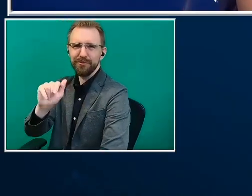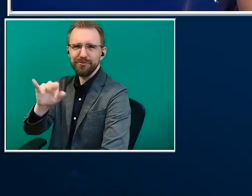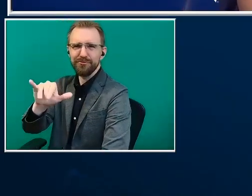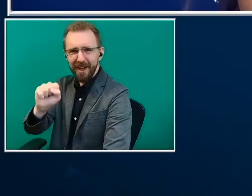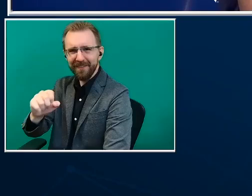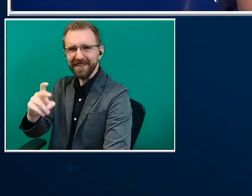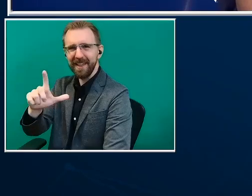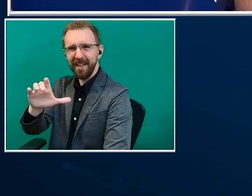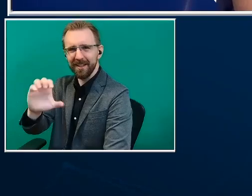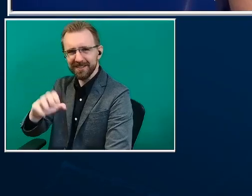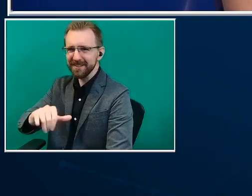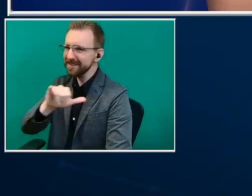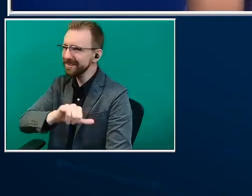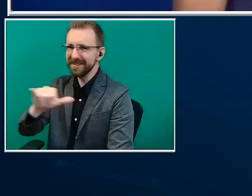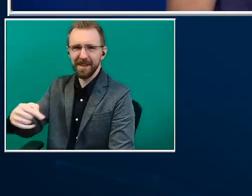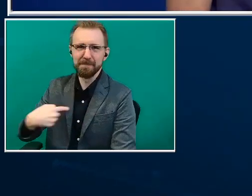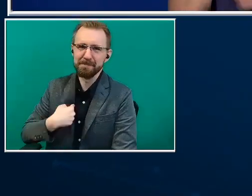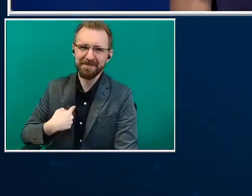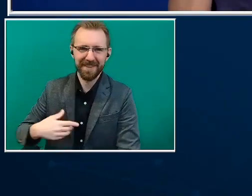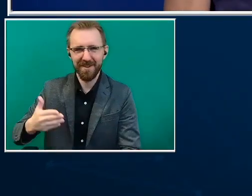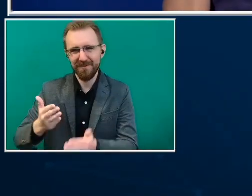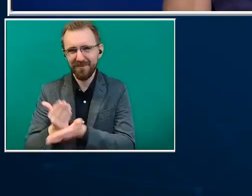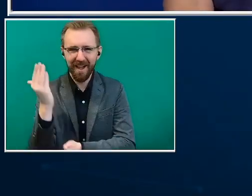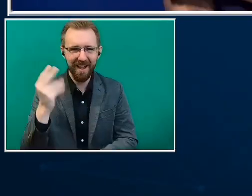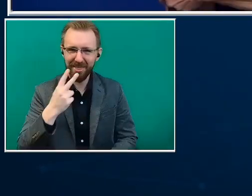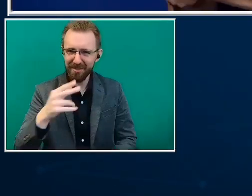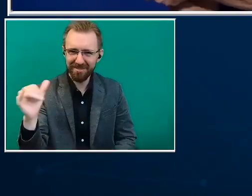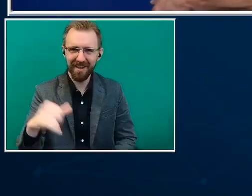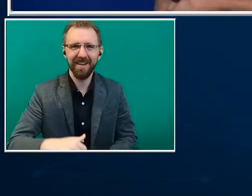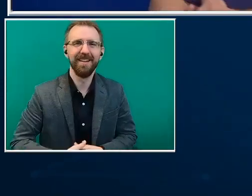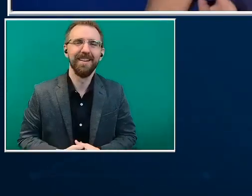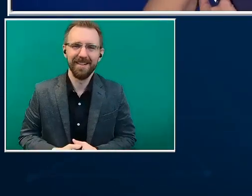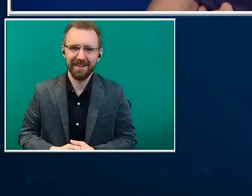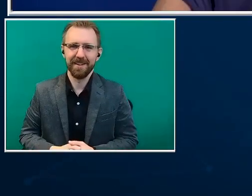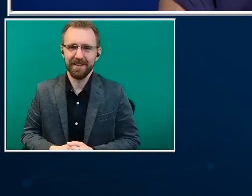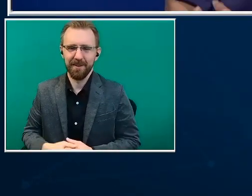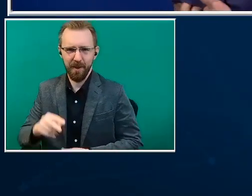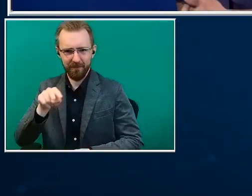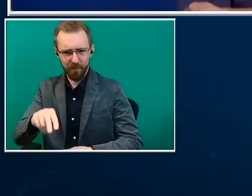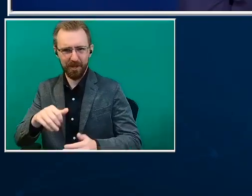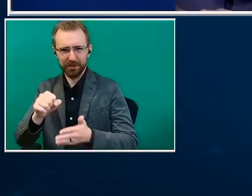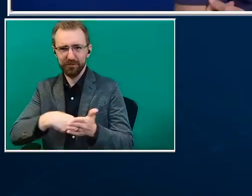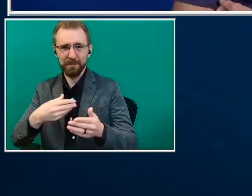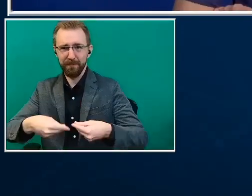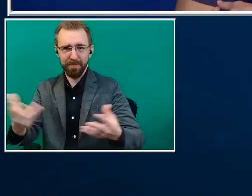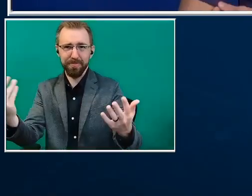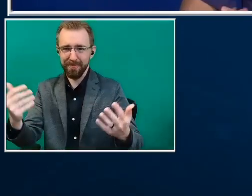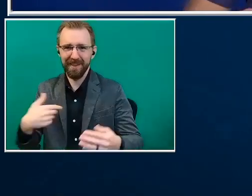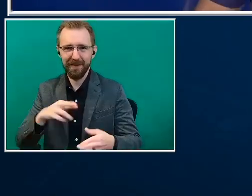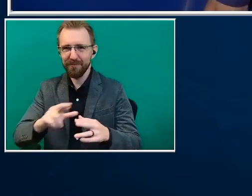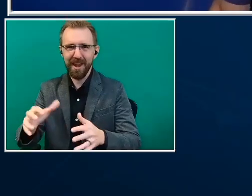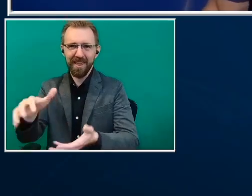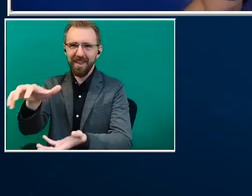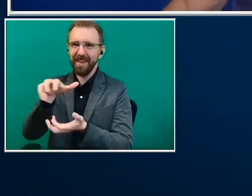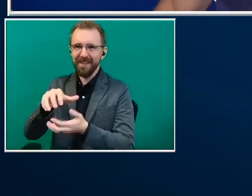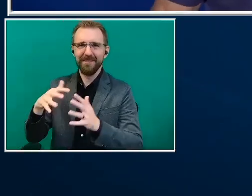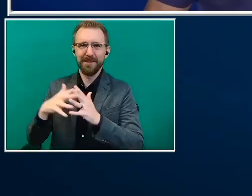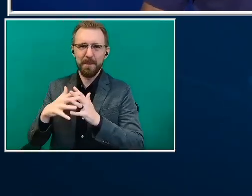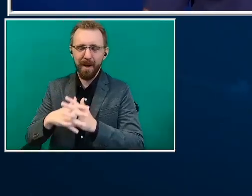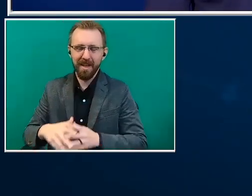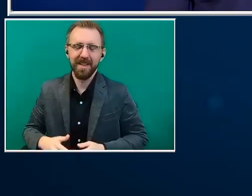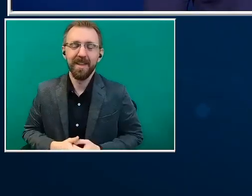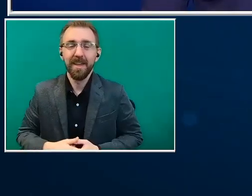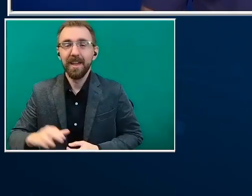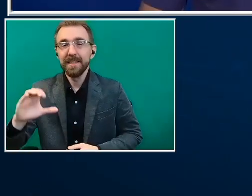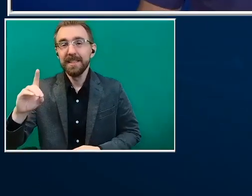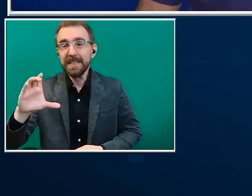All right. Look at that. Whoa, watch that script. I'm ready to go catch some footballs. All right, the CDC is recommending a